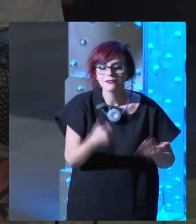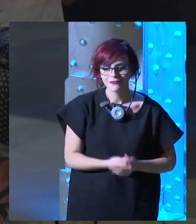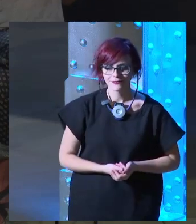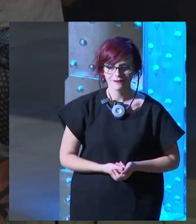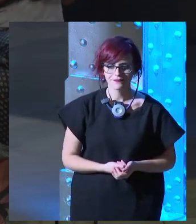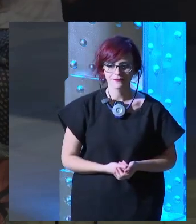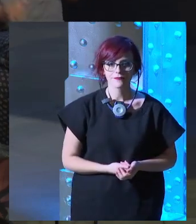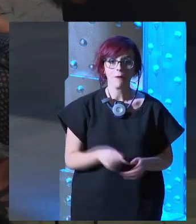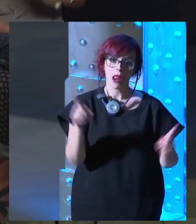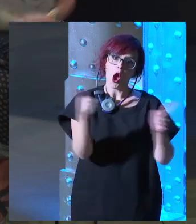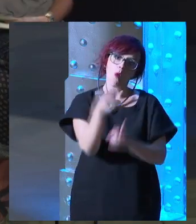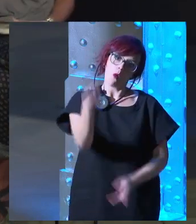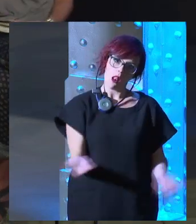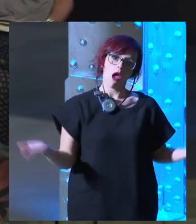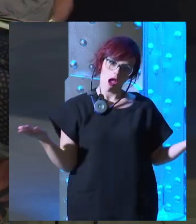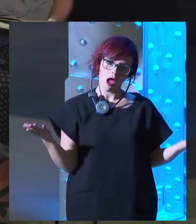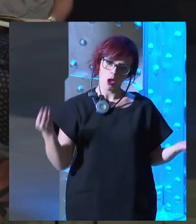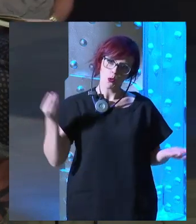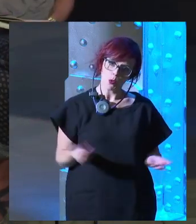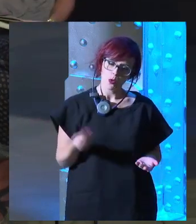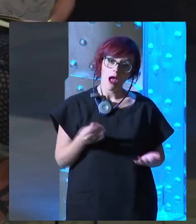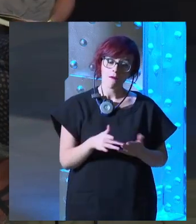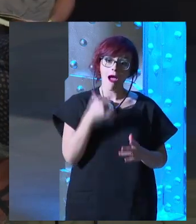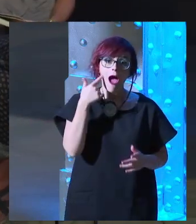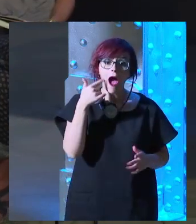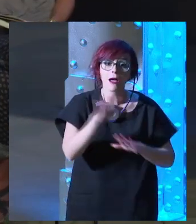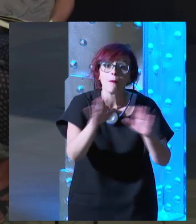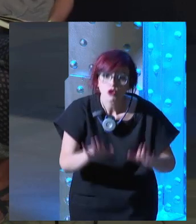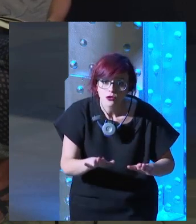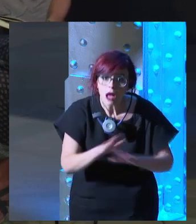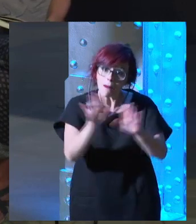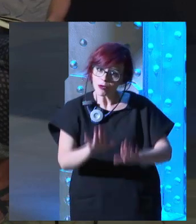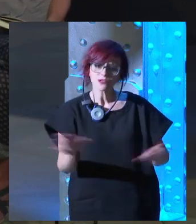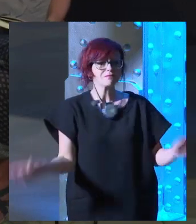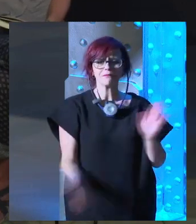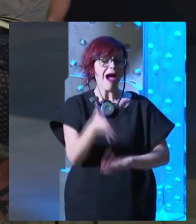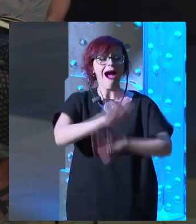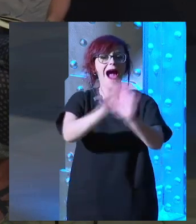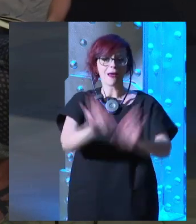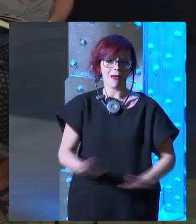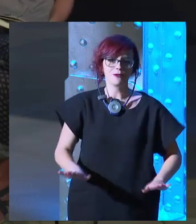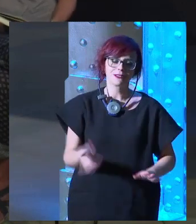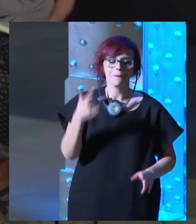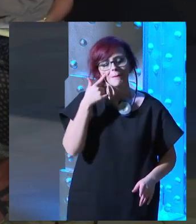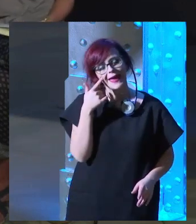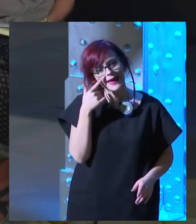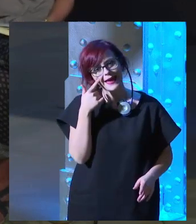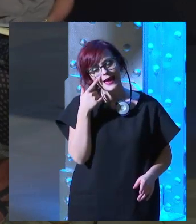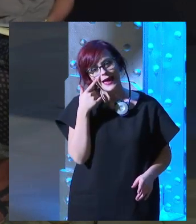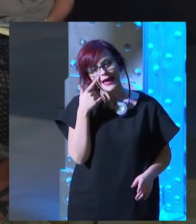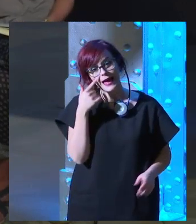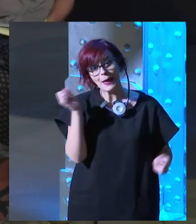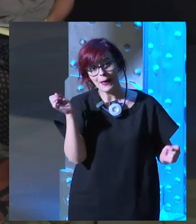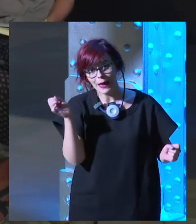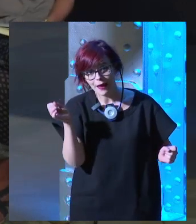That'll be a good one. Oh, we finished. Are we finished? We're finished. Go on, okay.